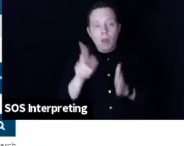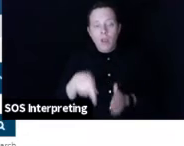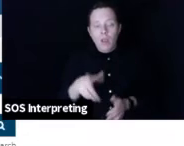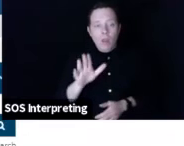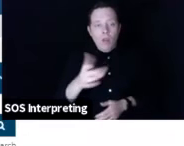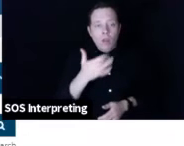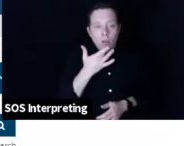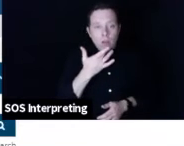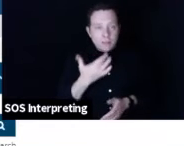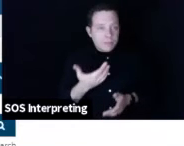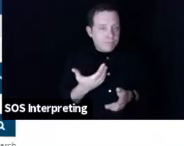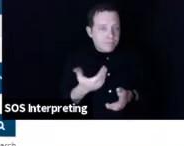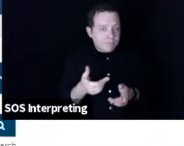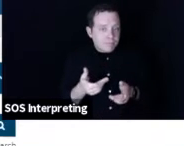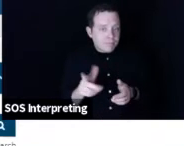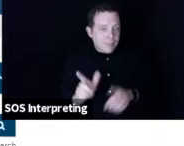library.